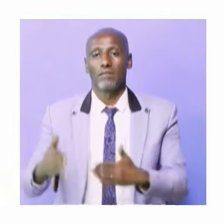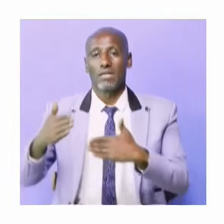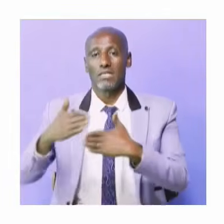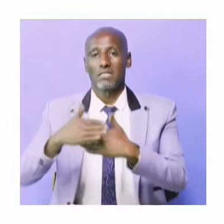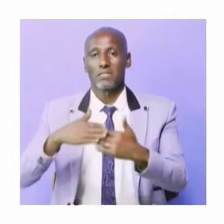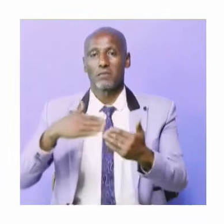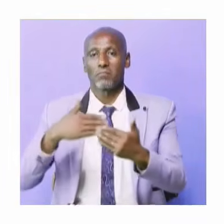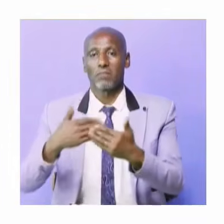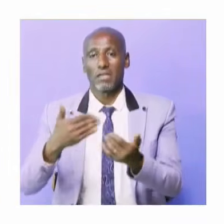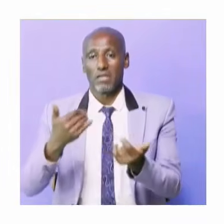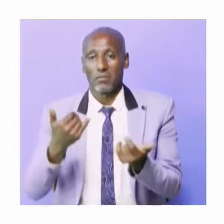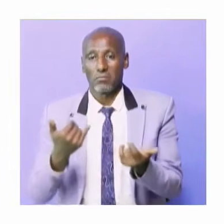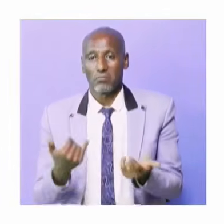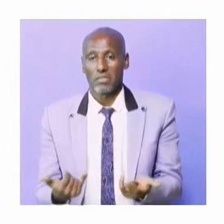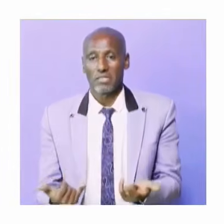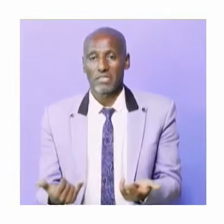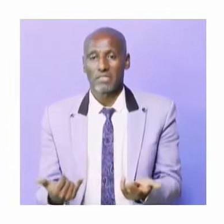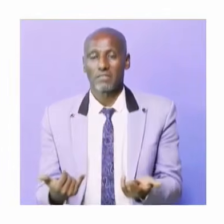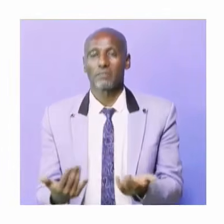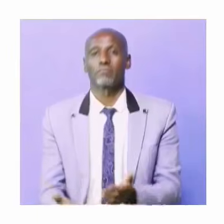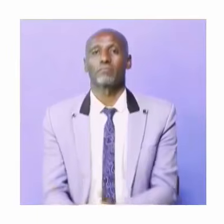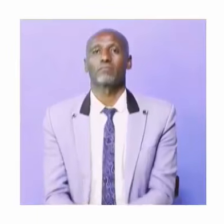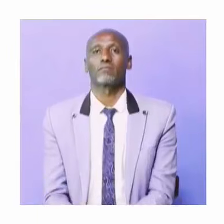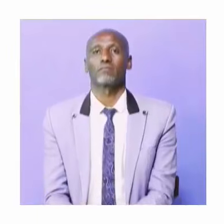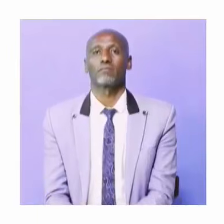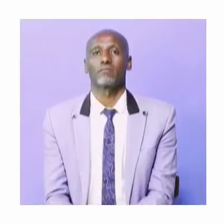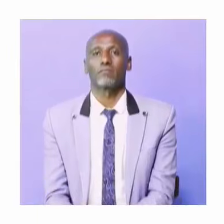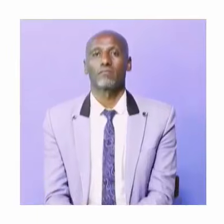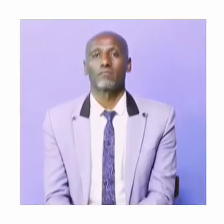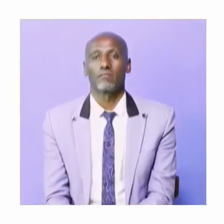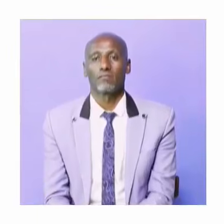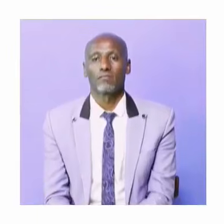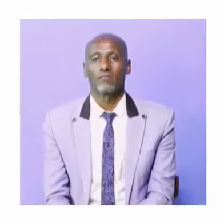Simple present.